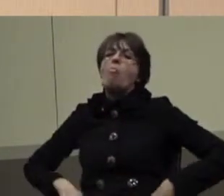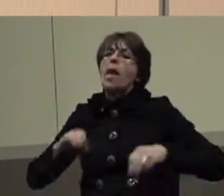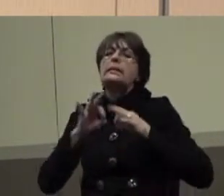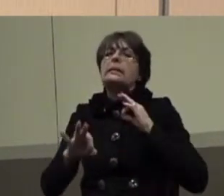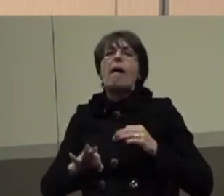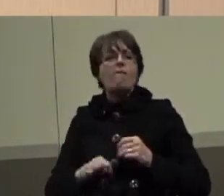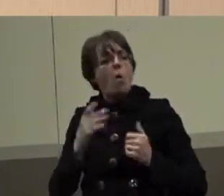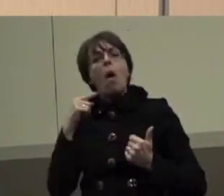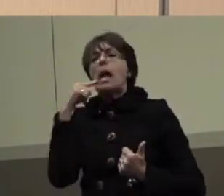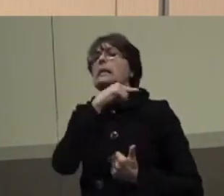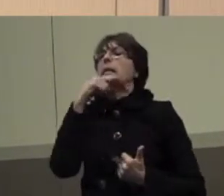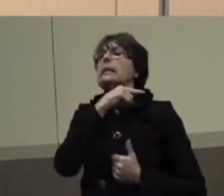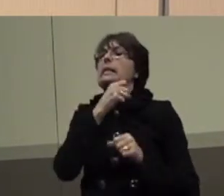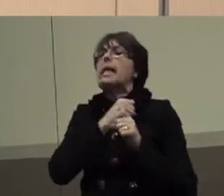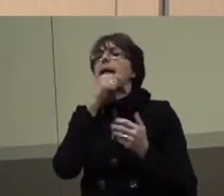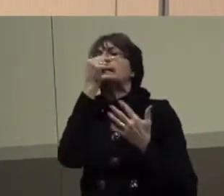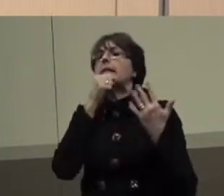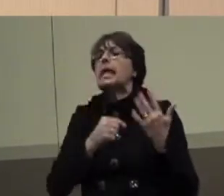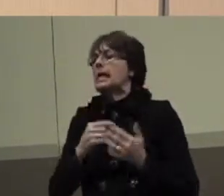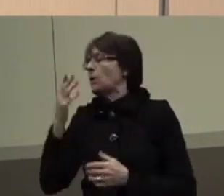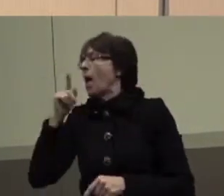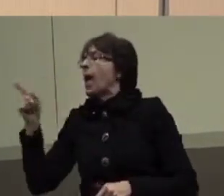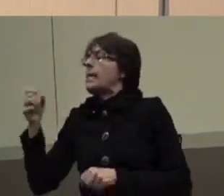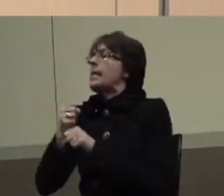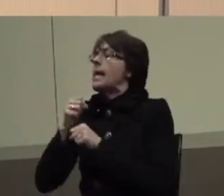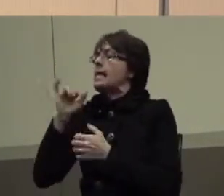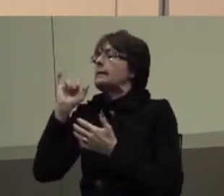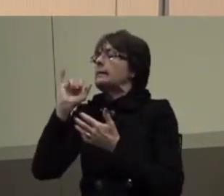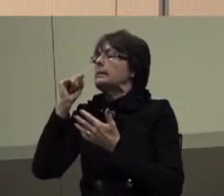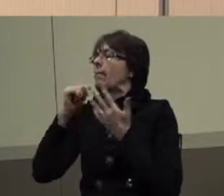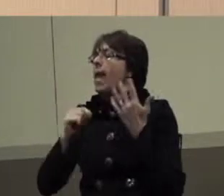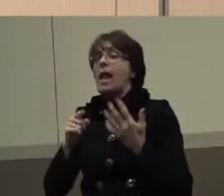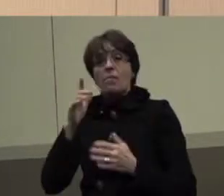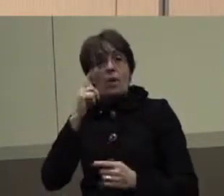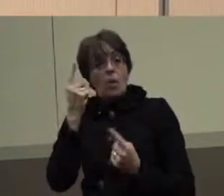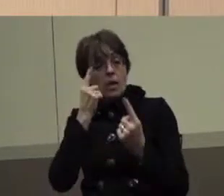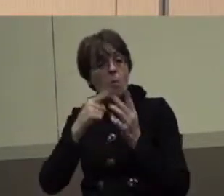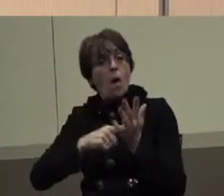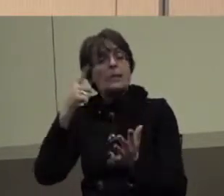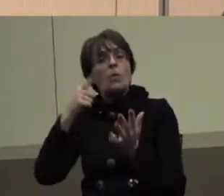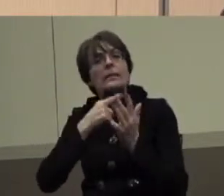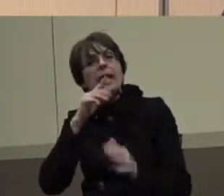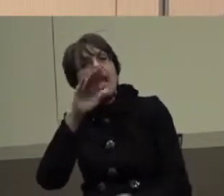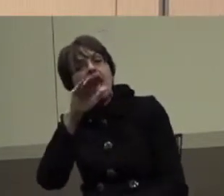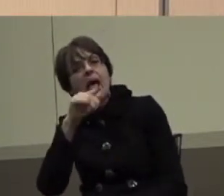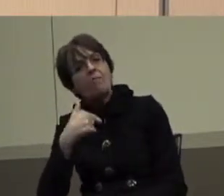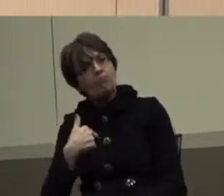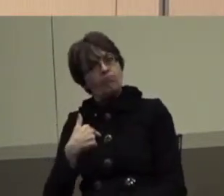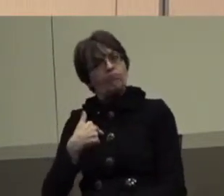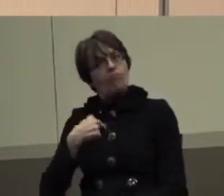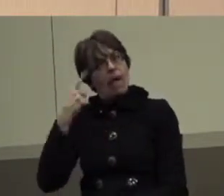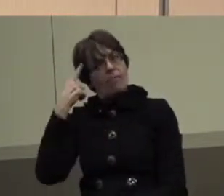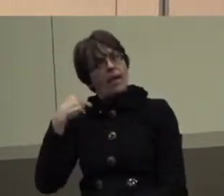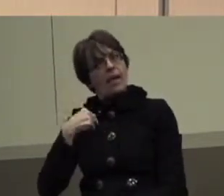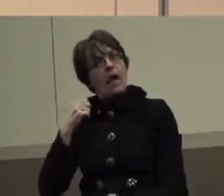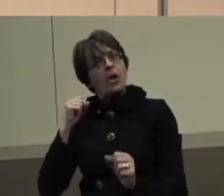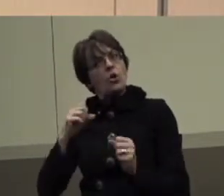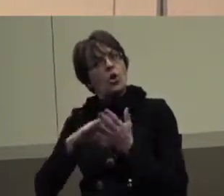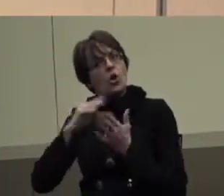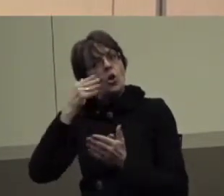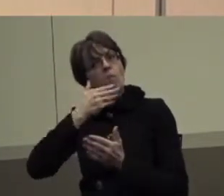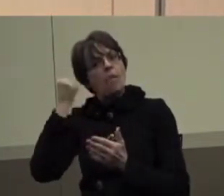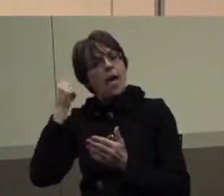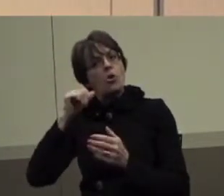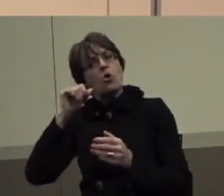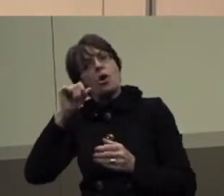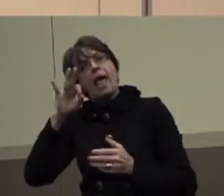that kid gets this? How come that kid gets that? They would come up every once in a while and say, I think I'd be a better learner if, and